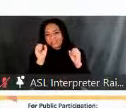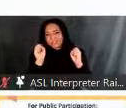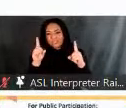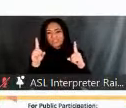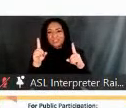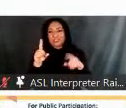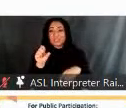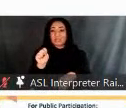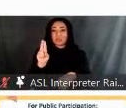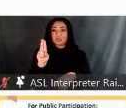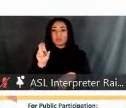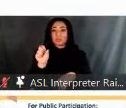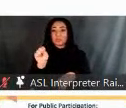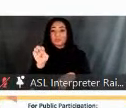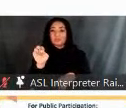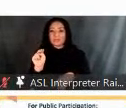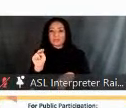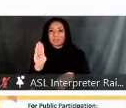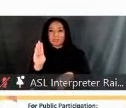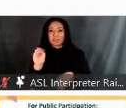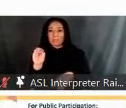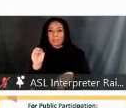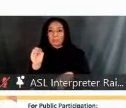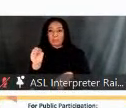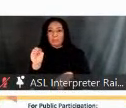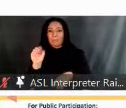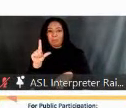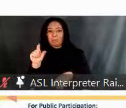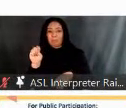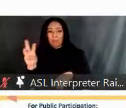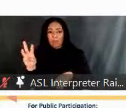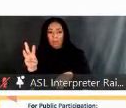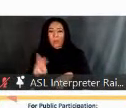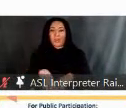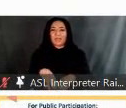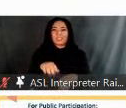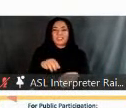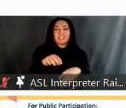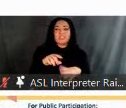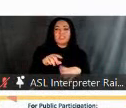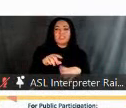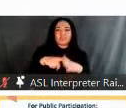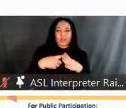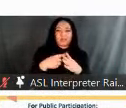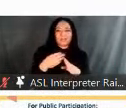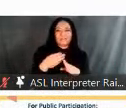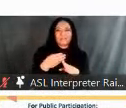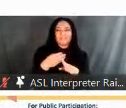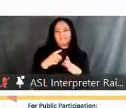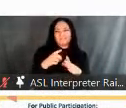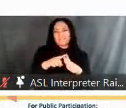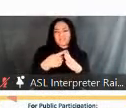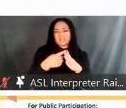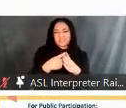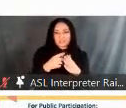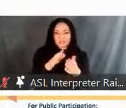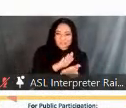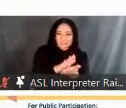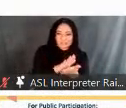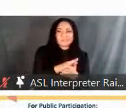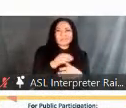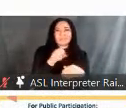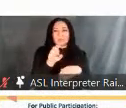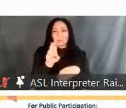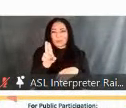first public kindergarten in the United States, and Dr. Evelyn Moore, an advocate for quality early learning